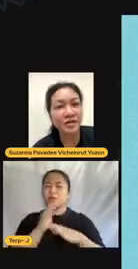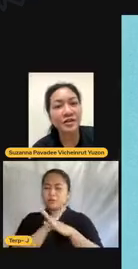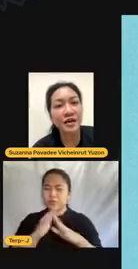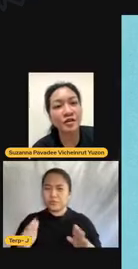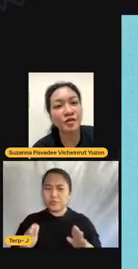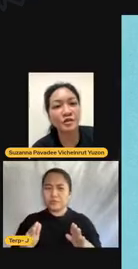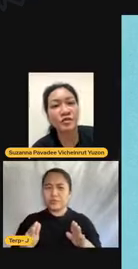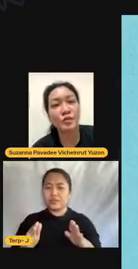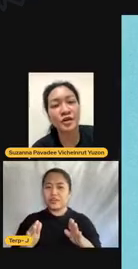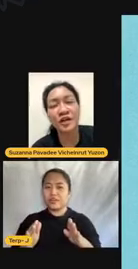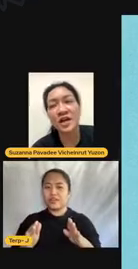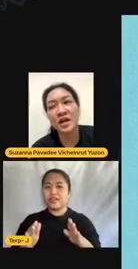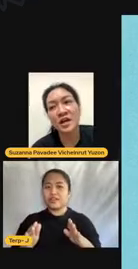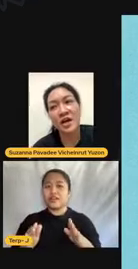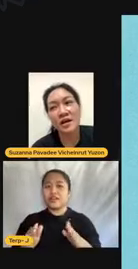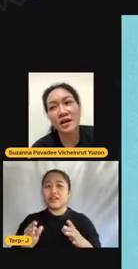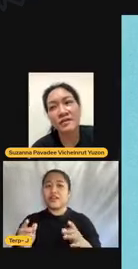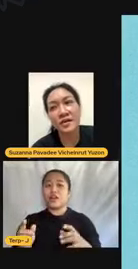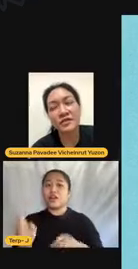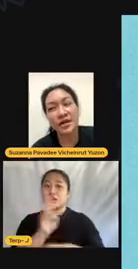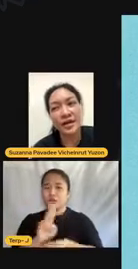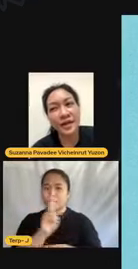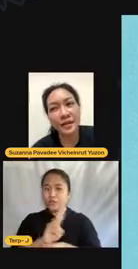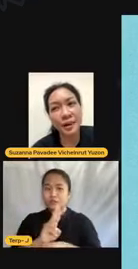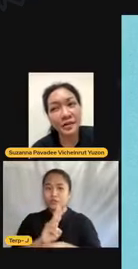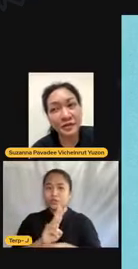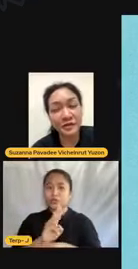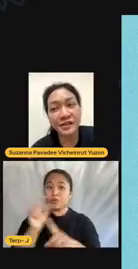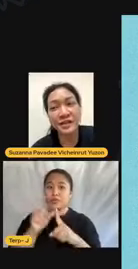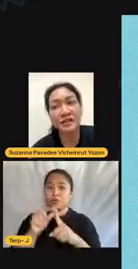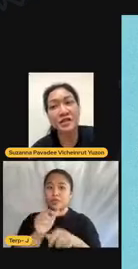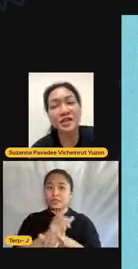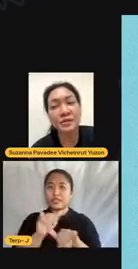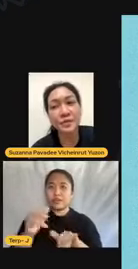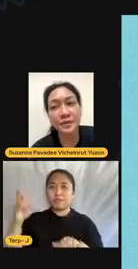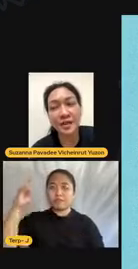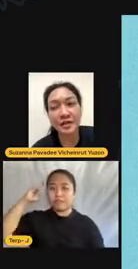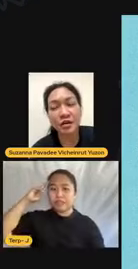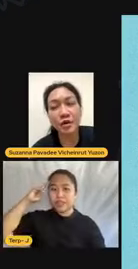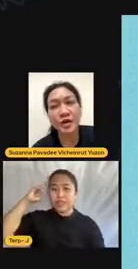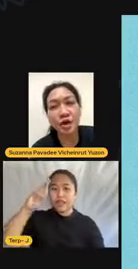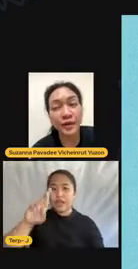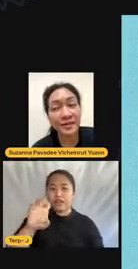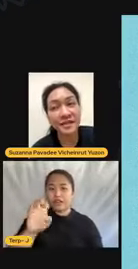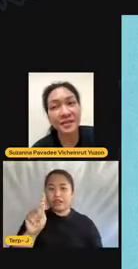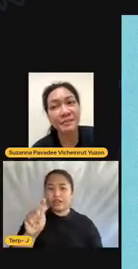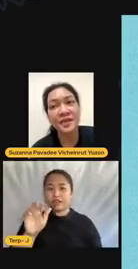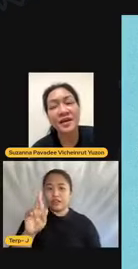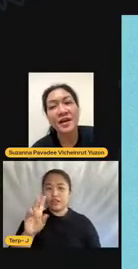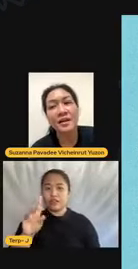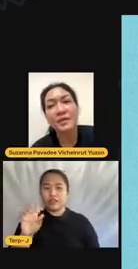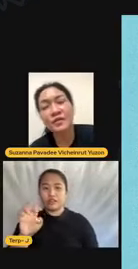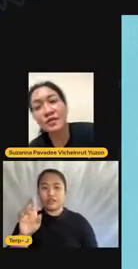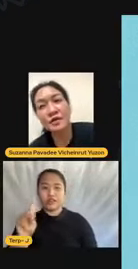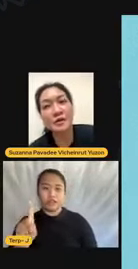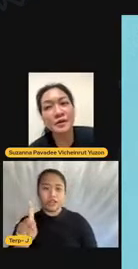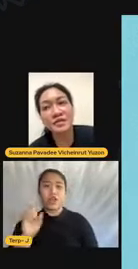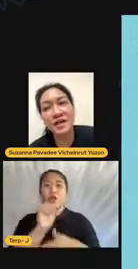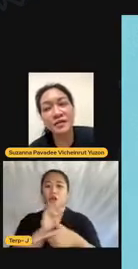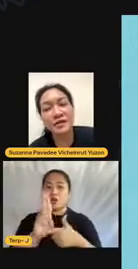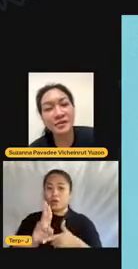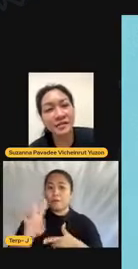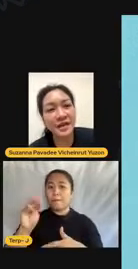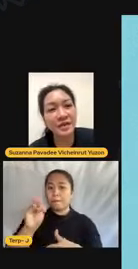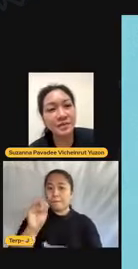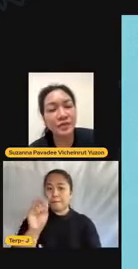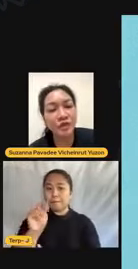word, or not use the word, like mongoloid, you know, teaching people that you know and correcting them, even though you know it's